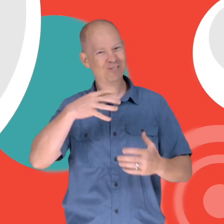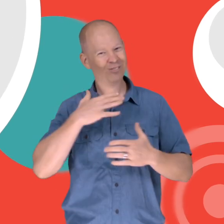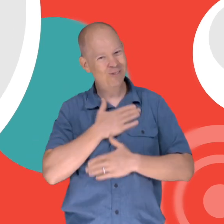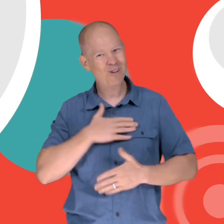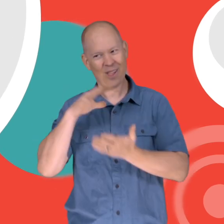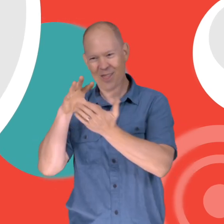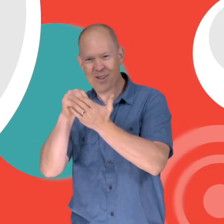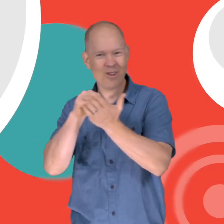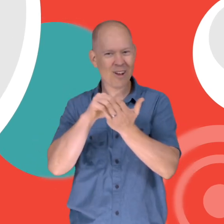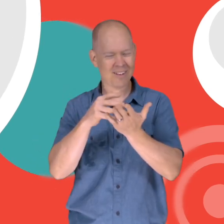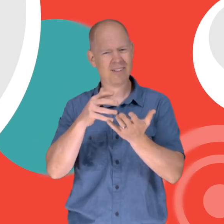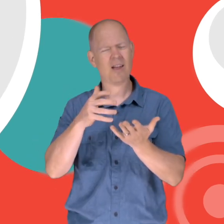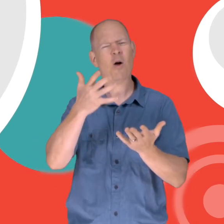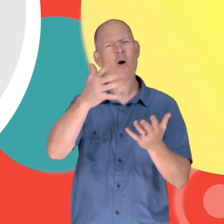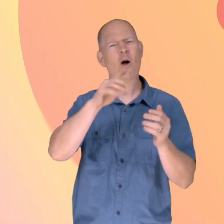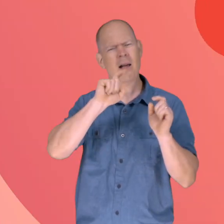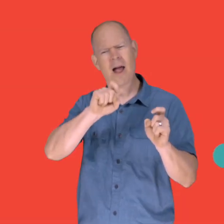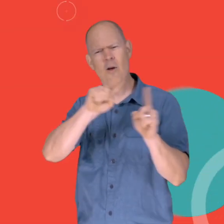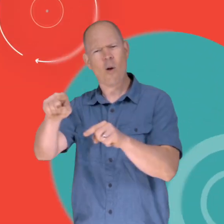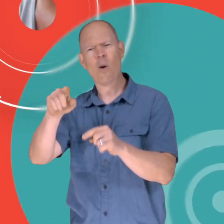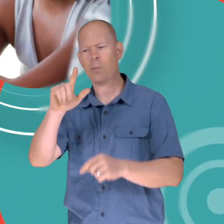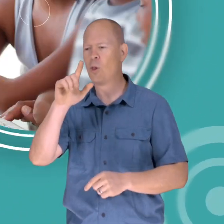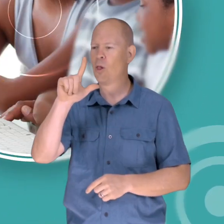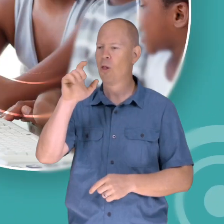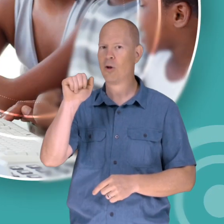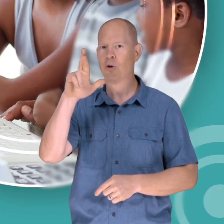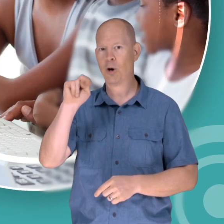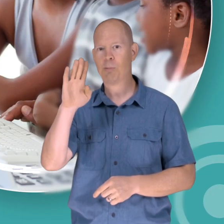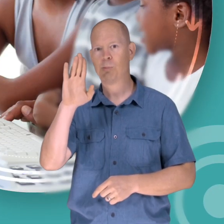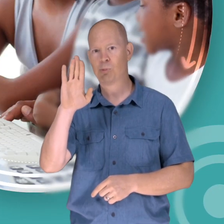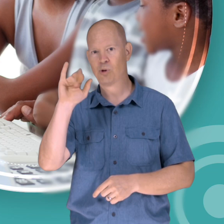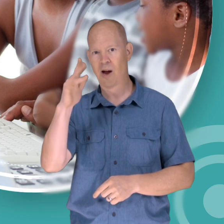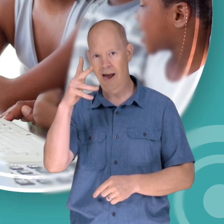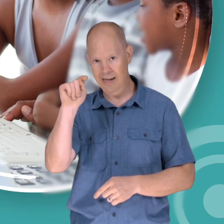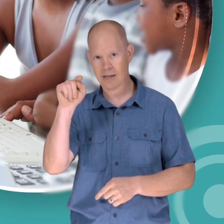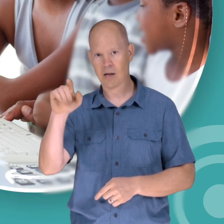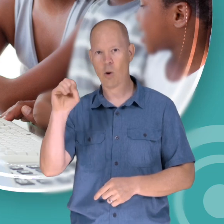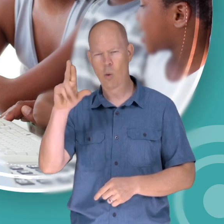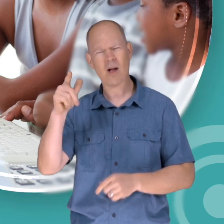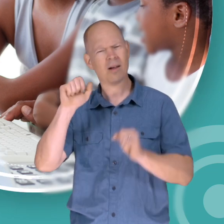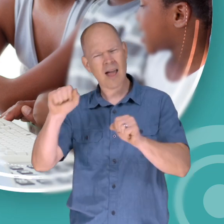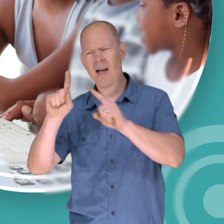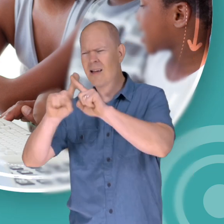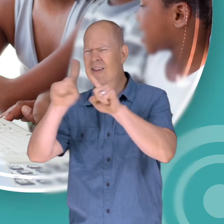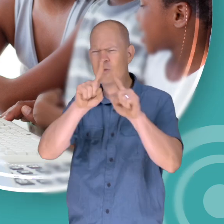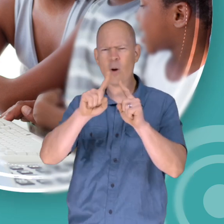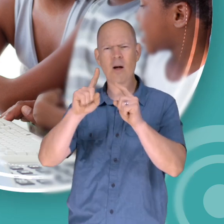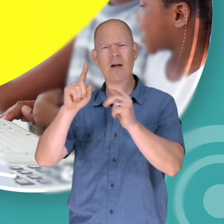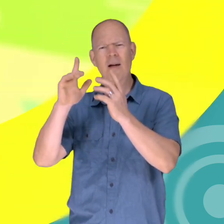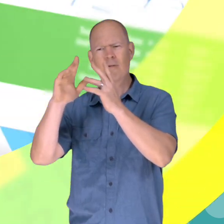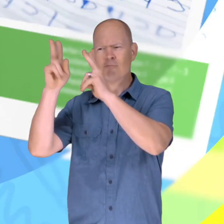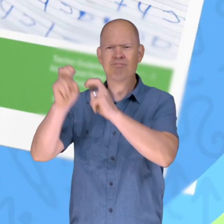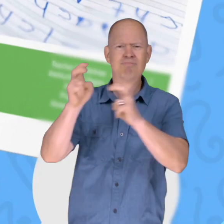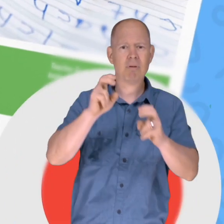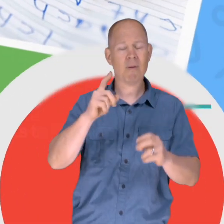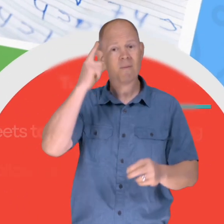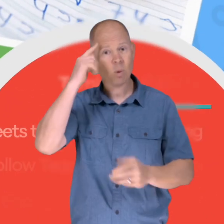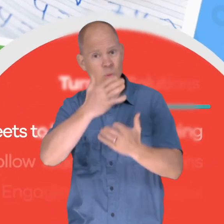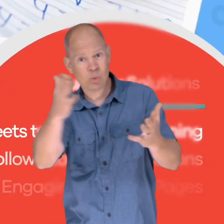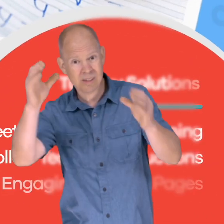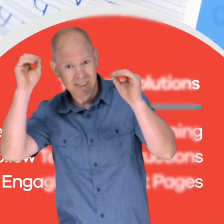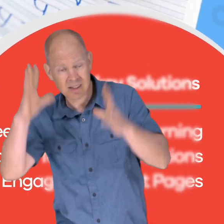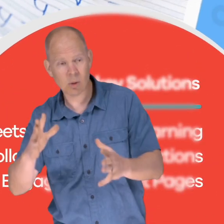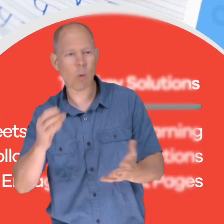fun learning with us. Visit us at LearnBright.org for thousands of free resources and